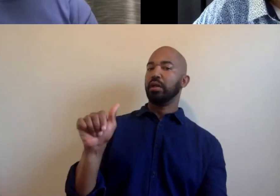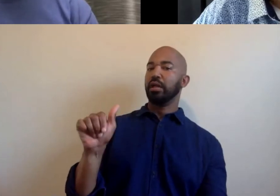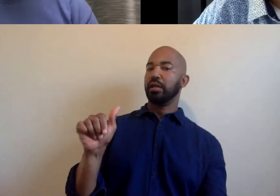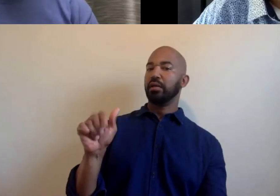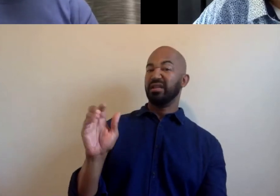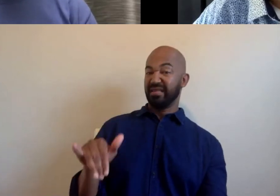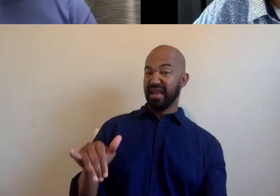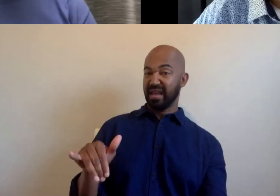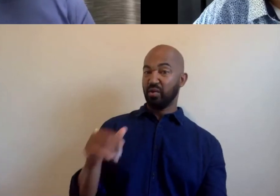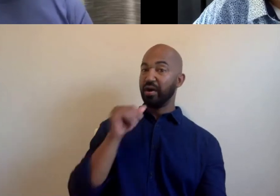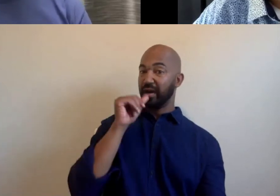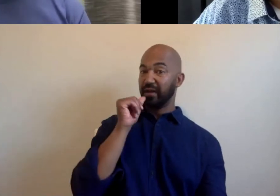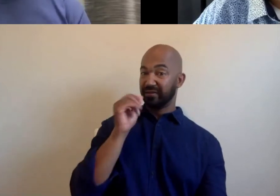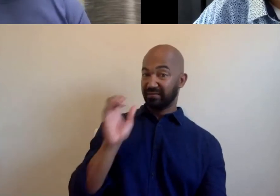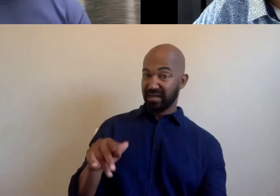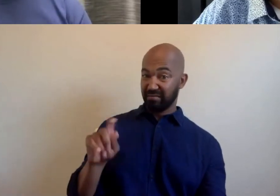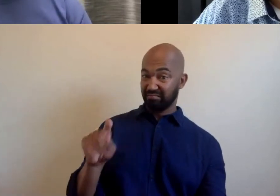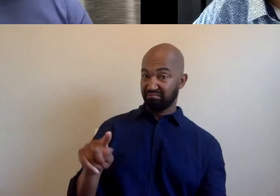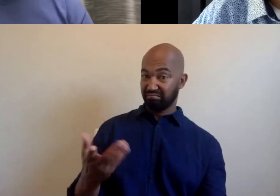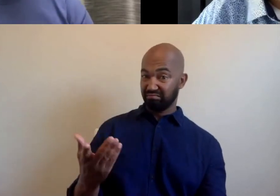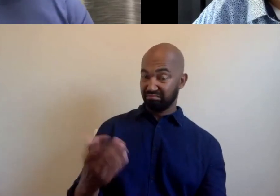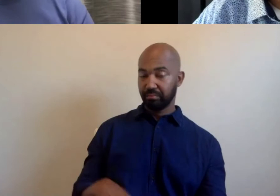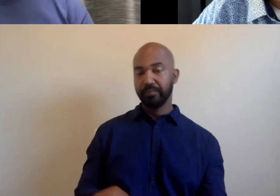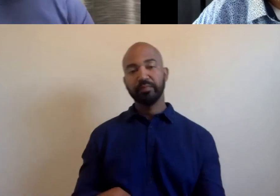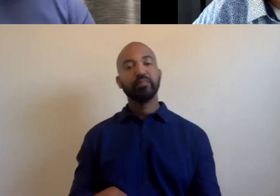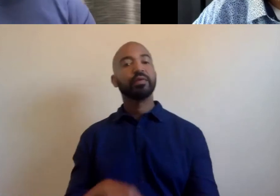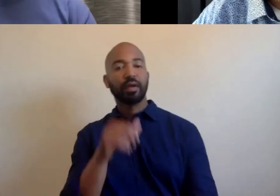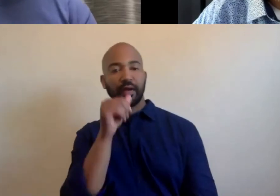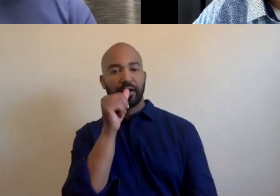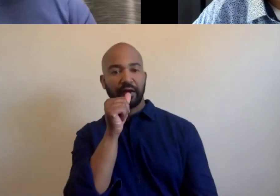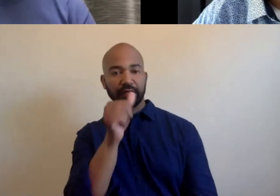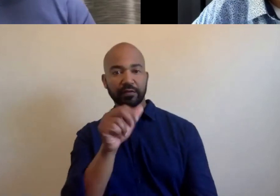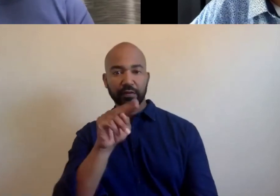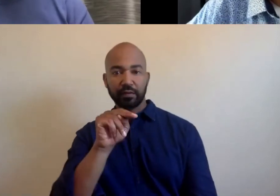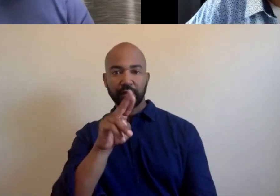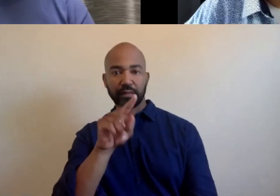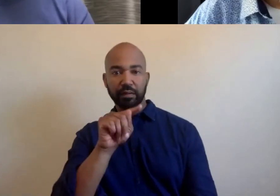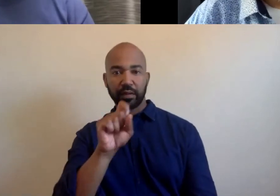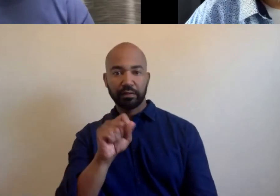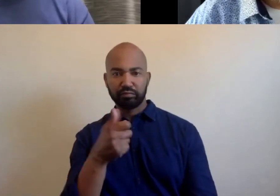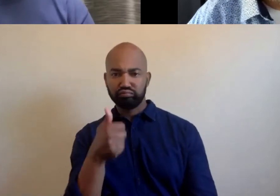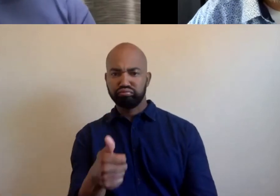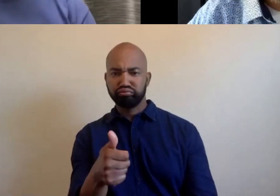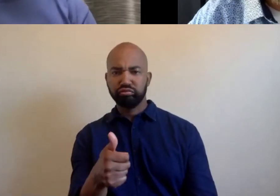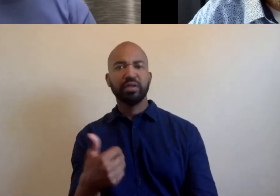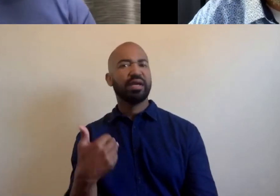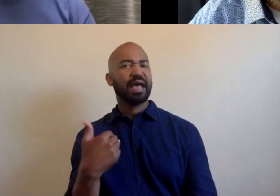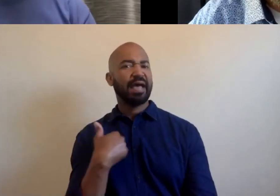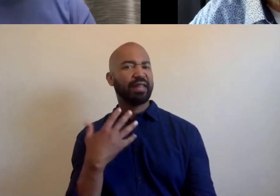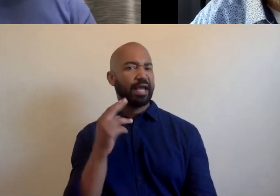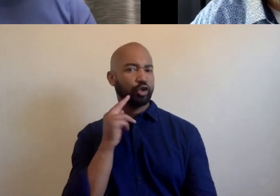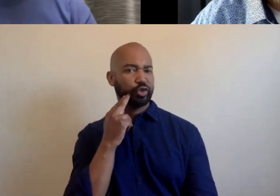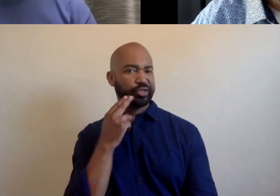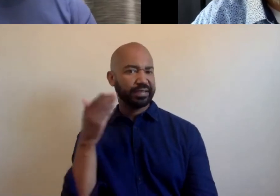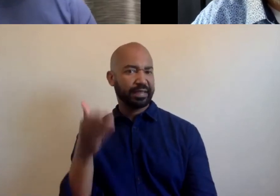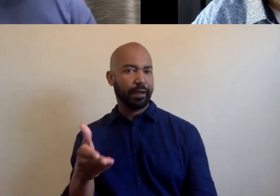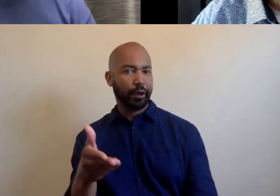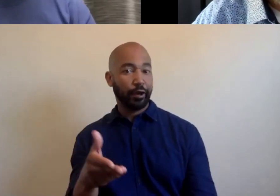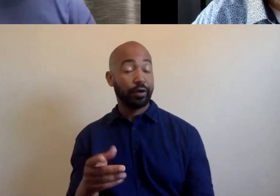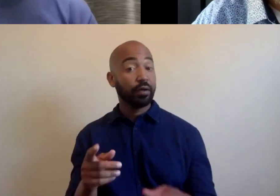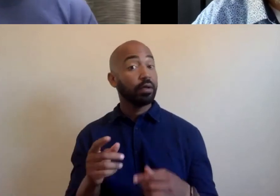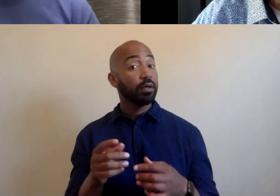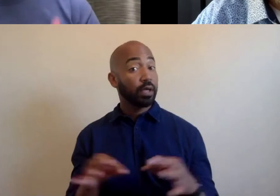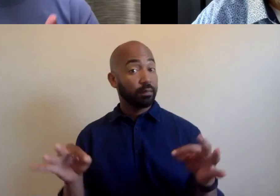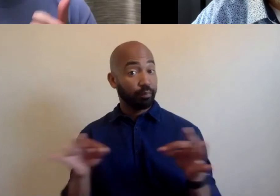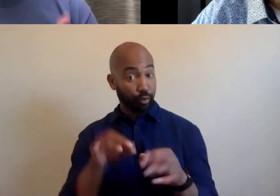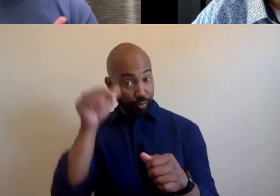food? Yeah. So nuts, I think, are really healthy. They're packed with nutrients. The thing to remember about nuts